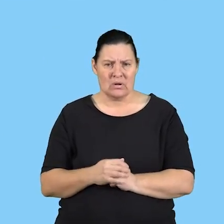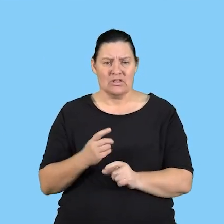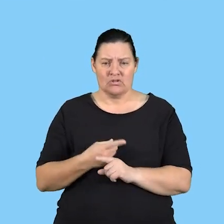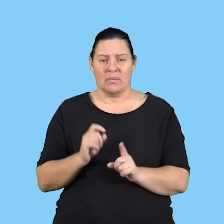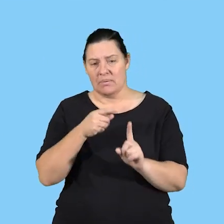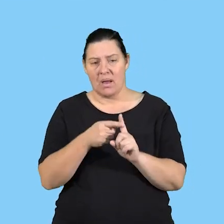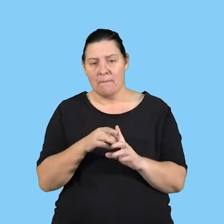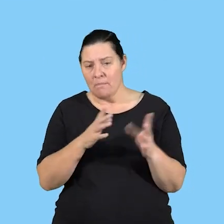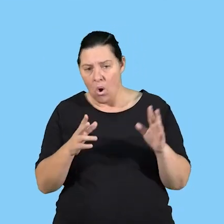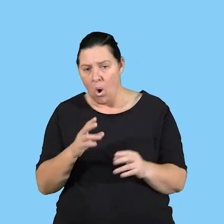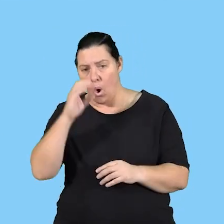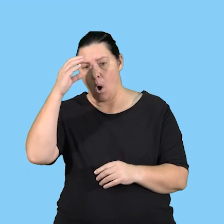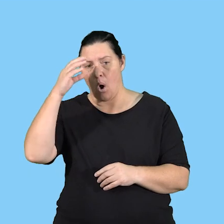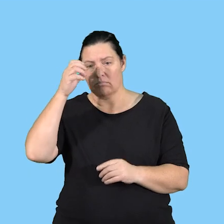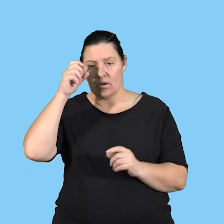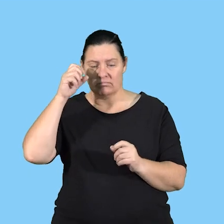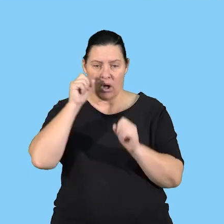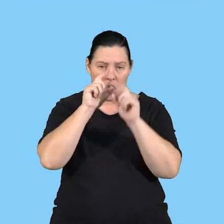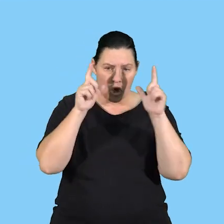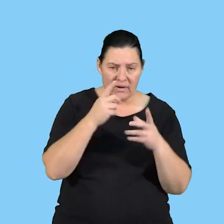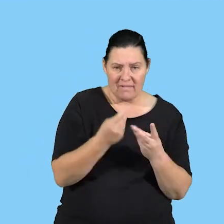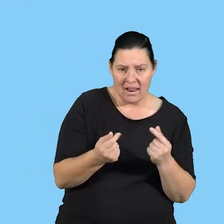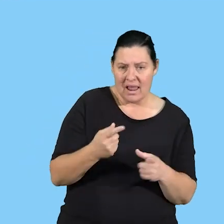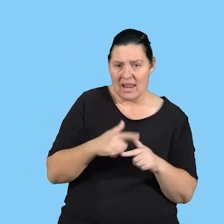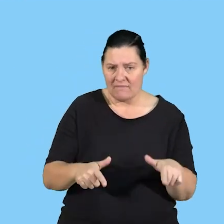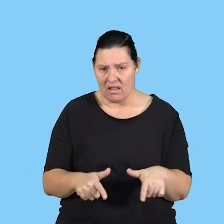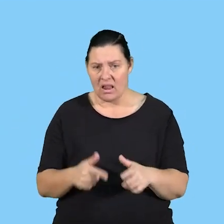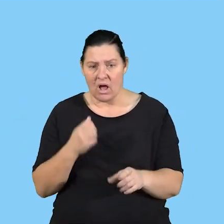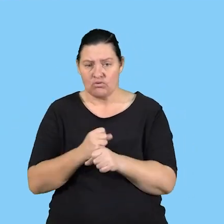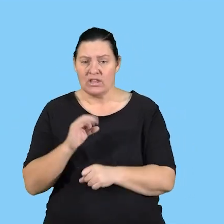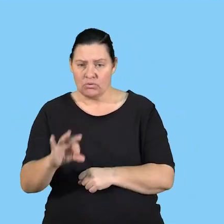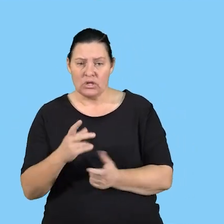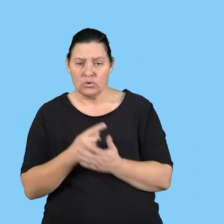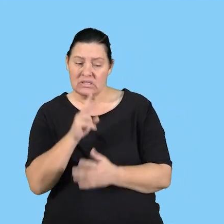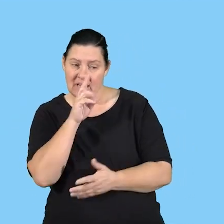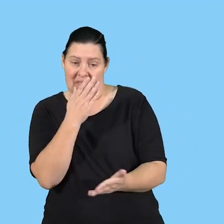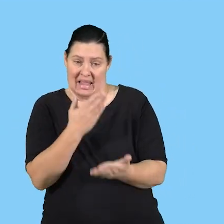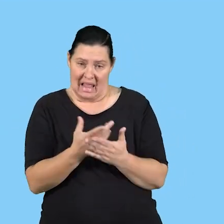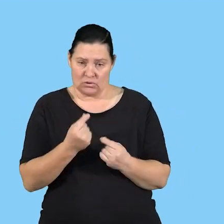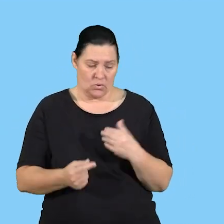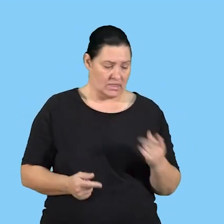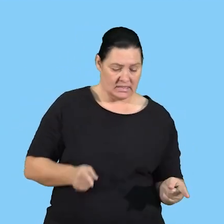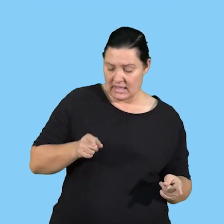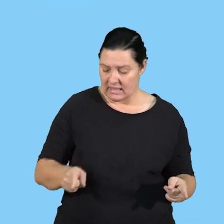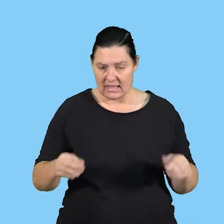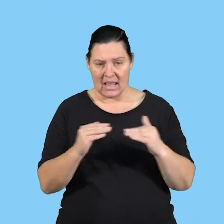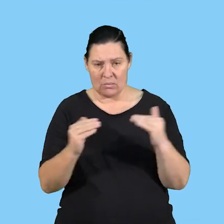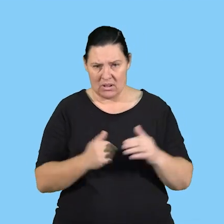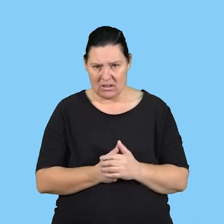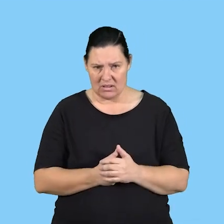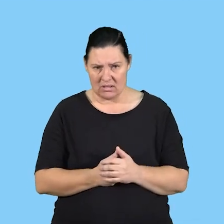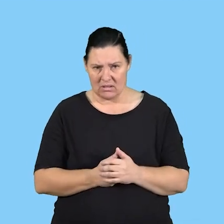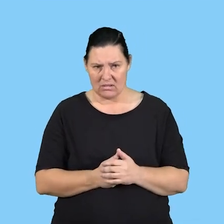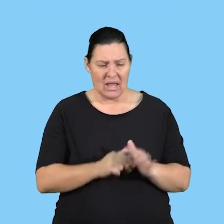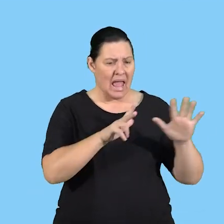on another cognitive level in grade 3 to establish whether learners can make the sides equal. They can do the bonds, they